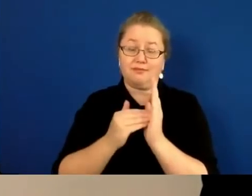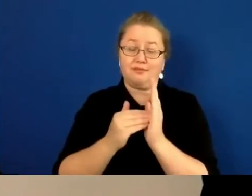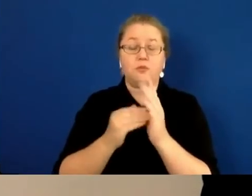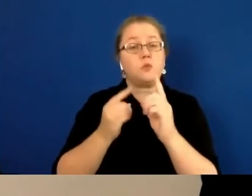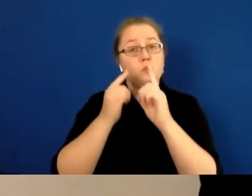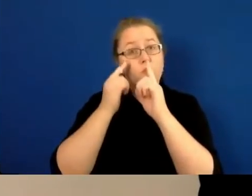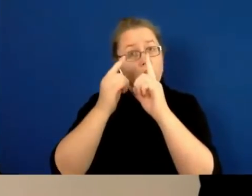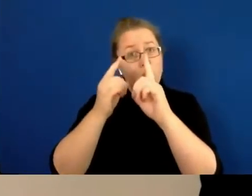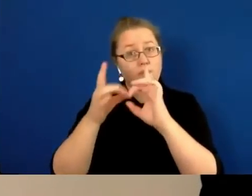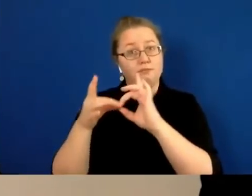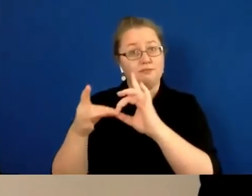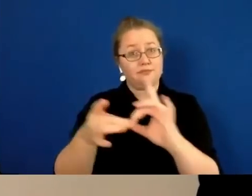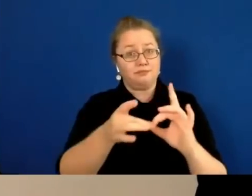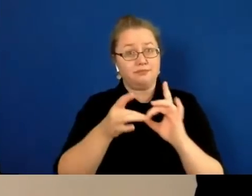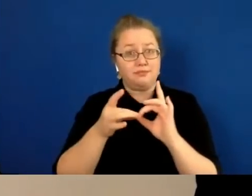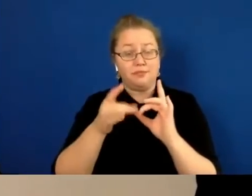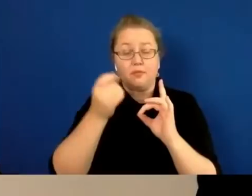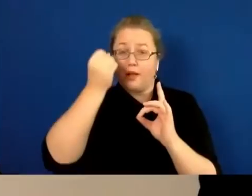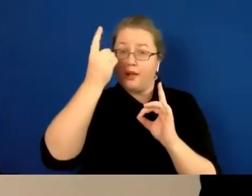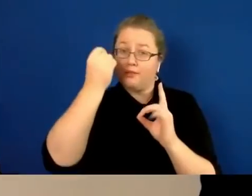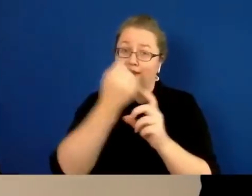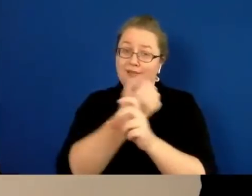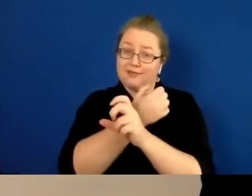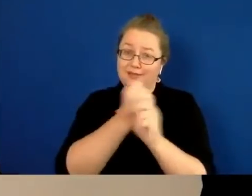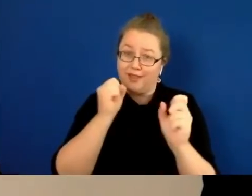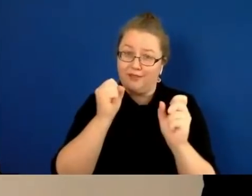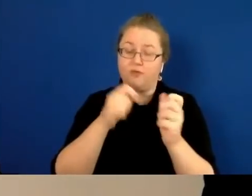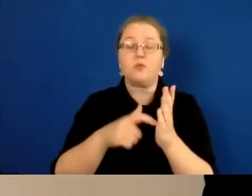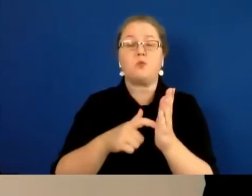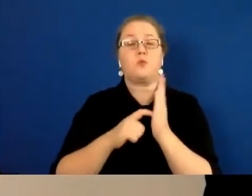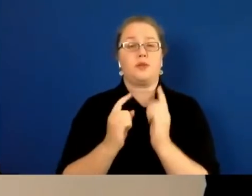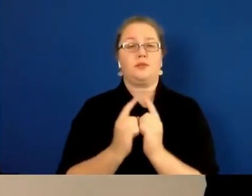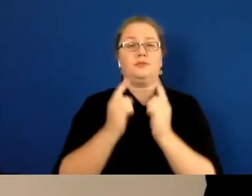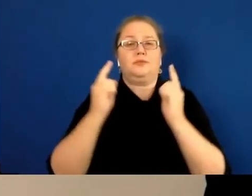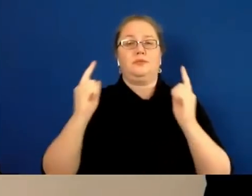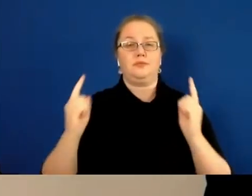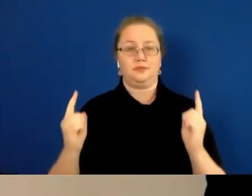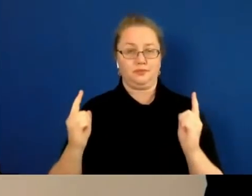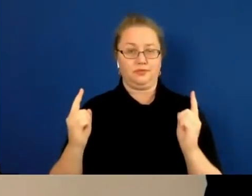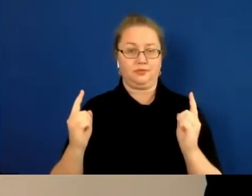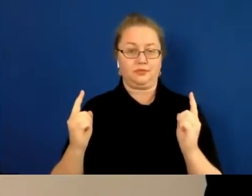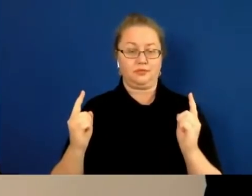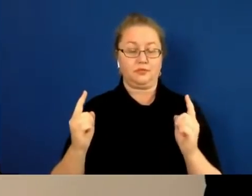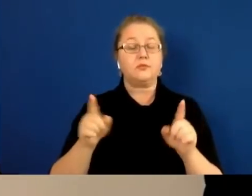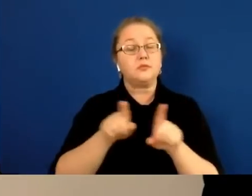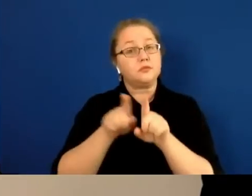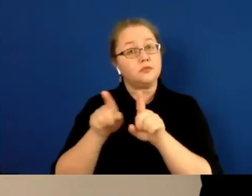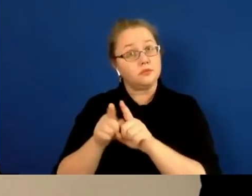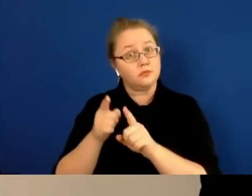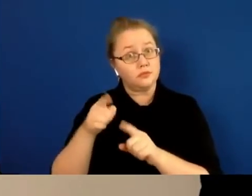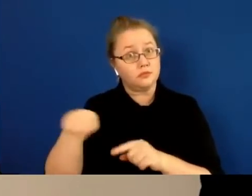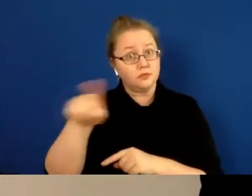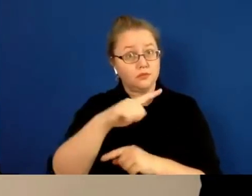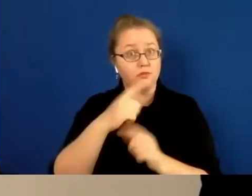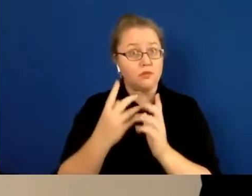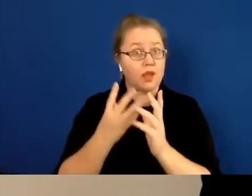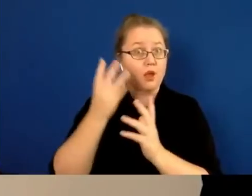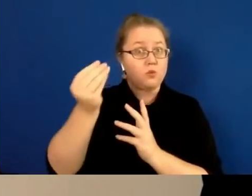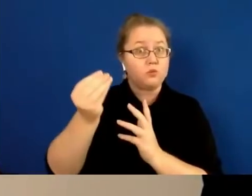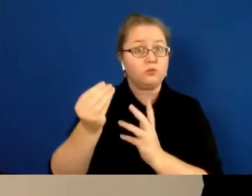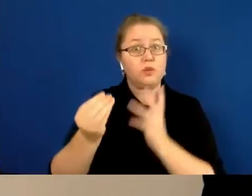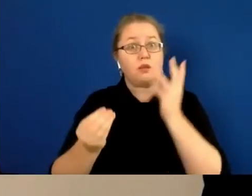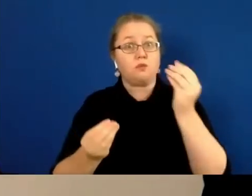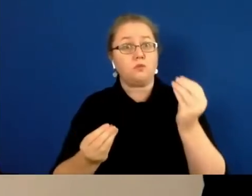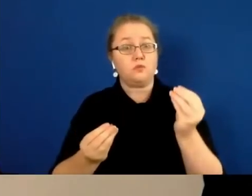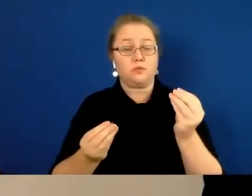see that in the way that we're able to control this virus. And I want to thank people for doing that and encourage you. We need to do this